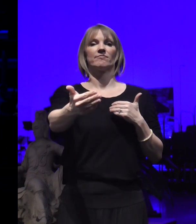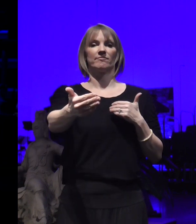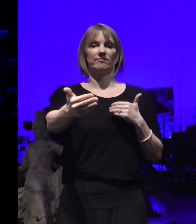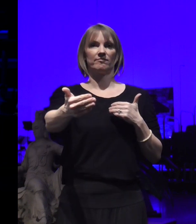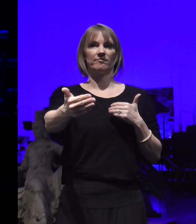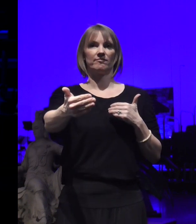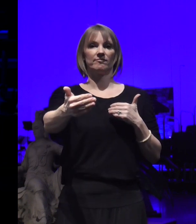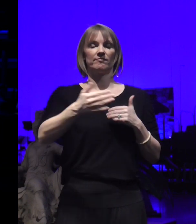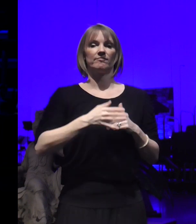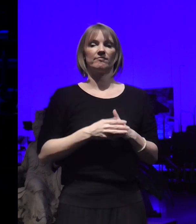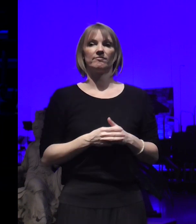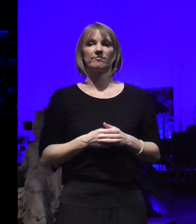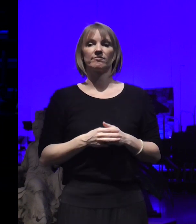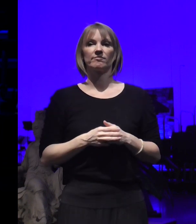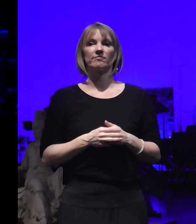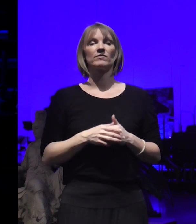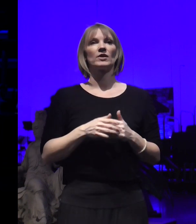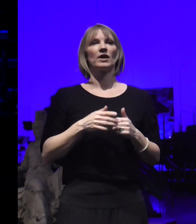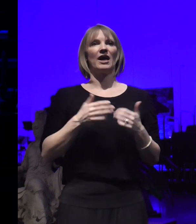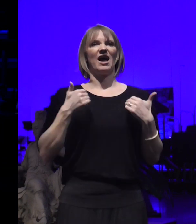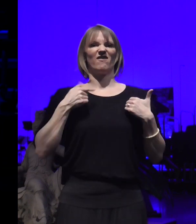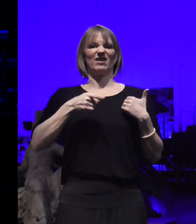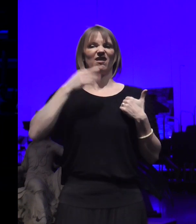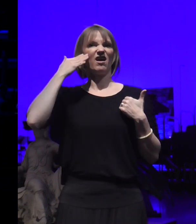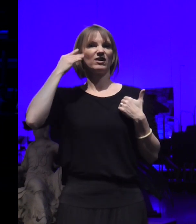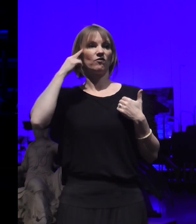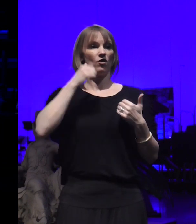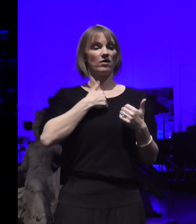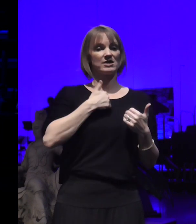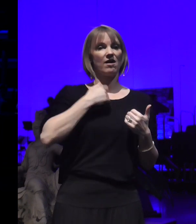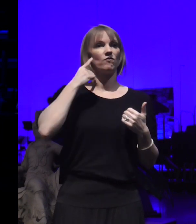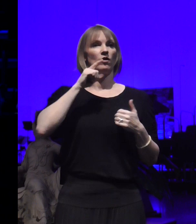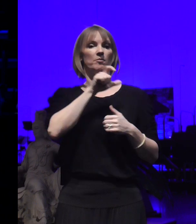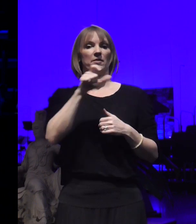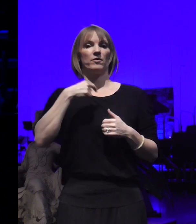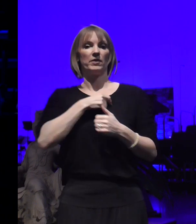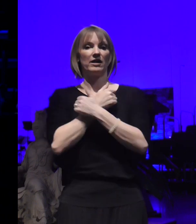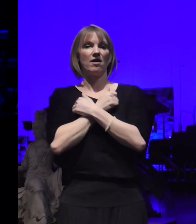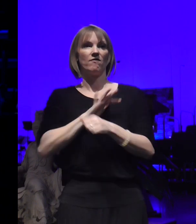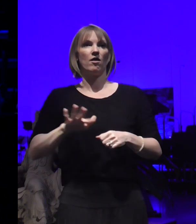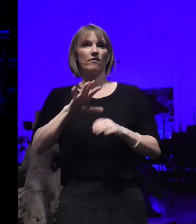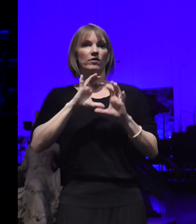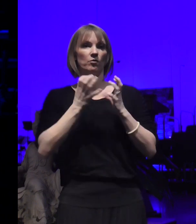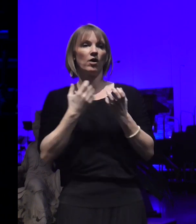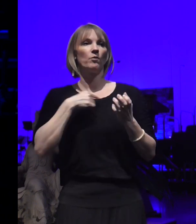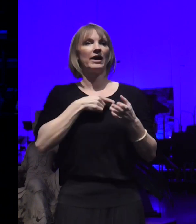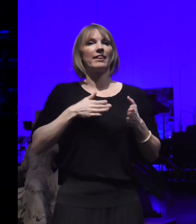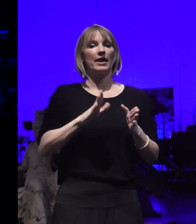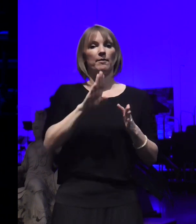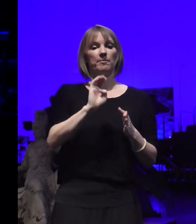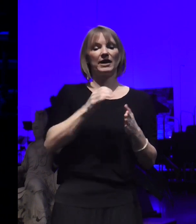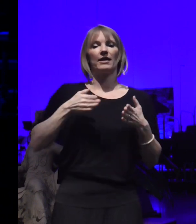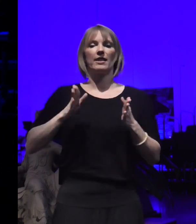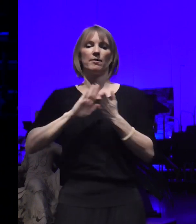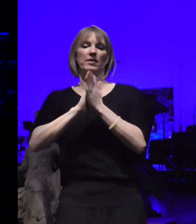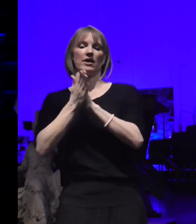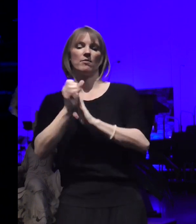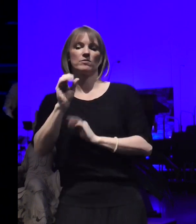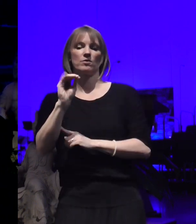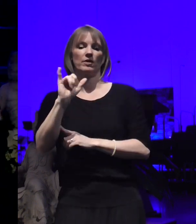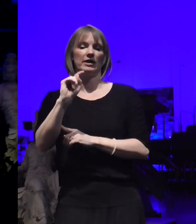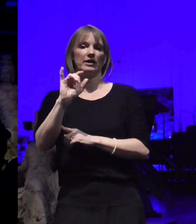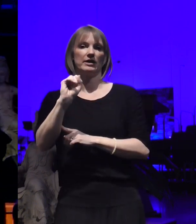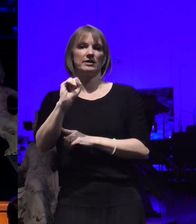of us. Holding this consciousness for ourselves, for our loved ones in the world, we let it be, we let it become, and so it is. Amen.